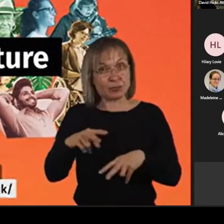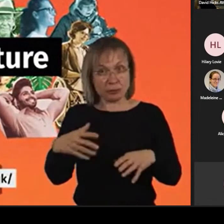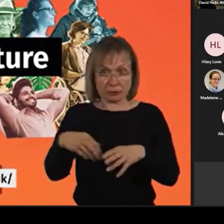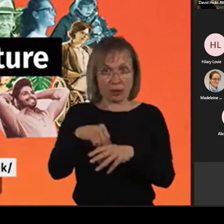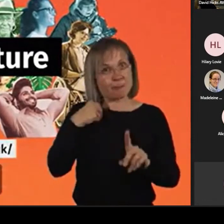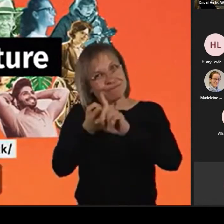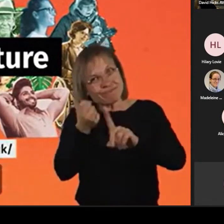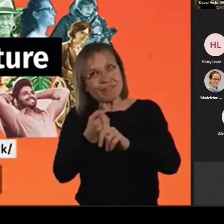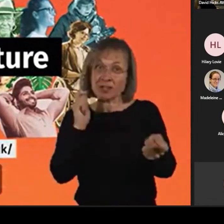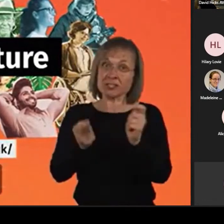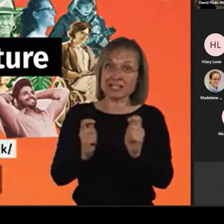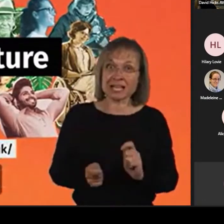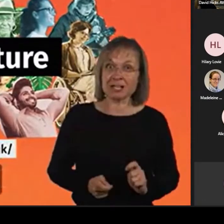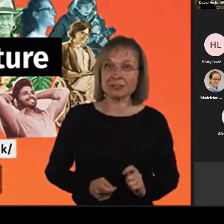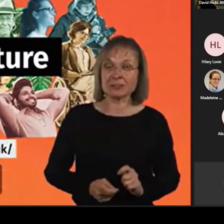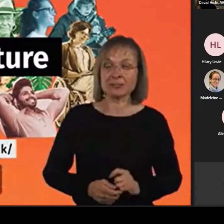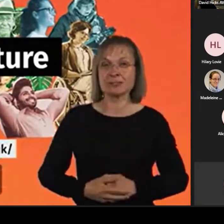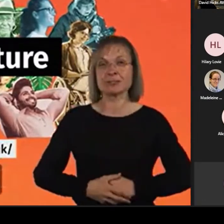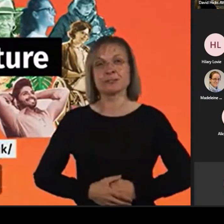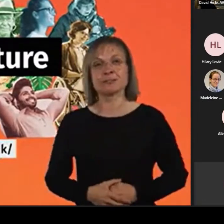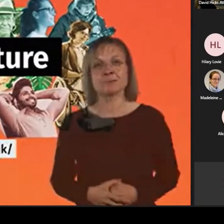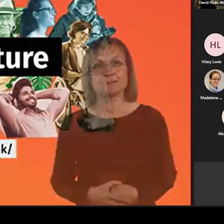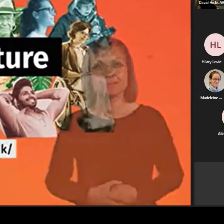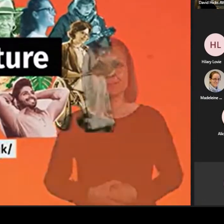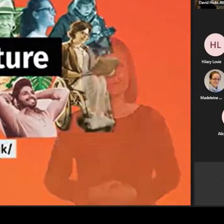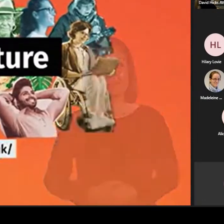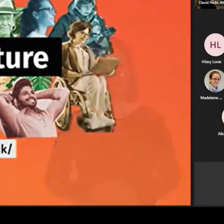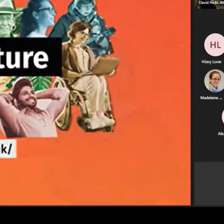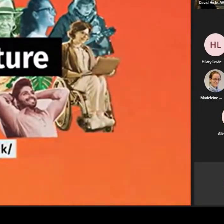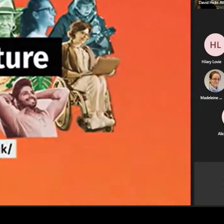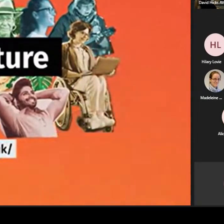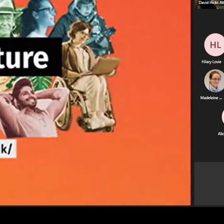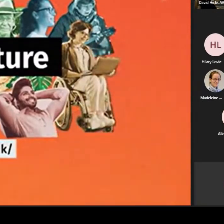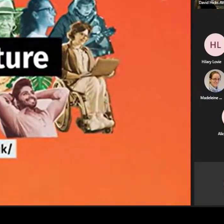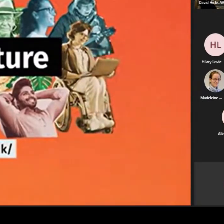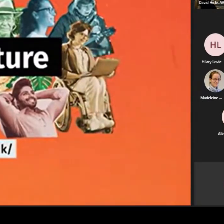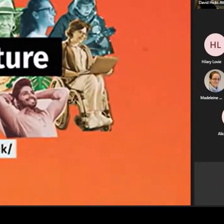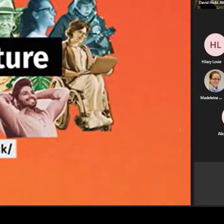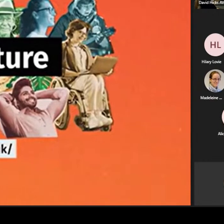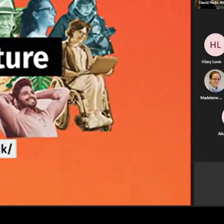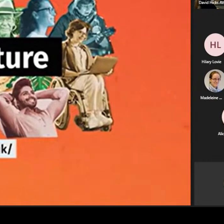this video and join our movement for change.